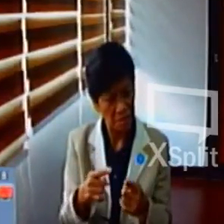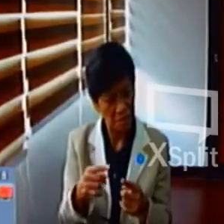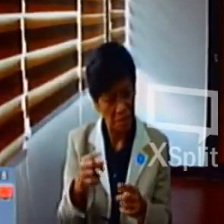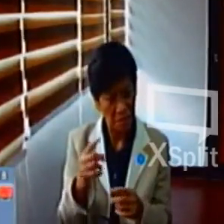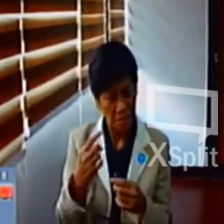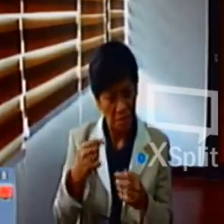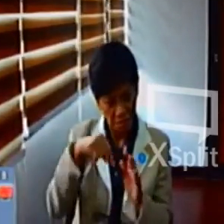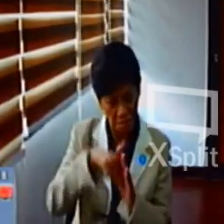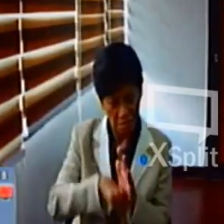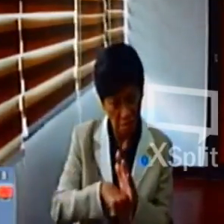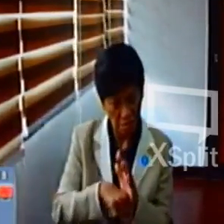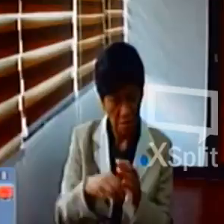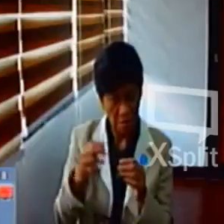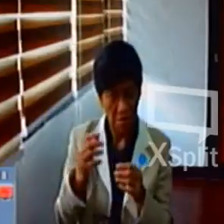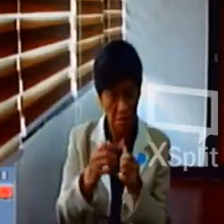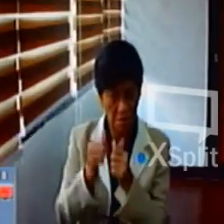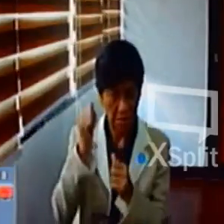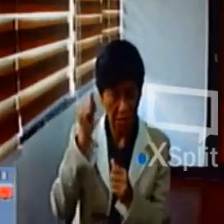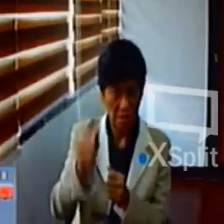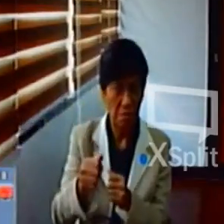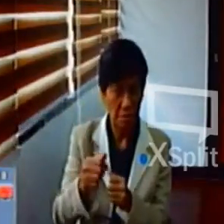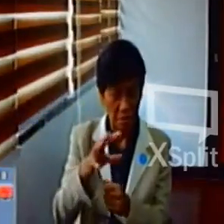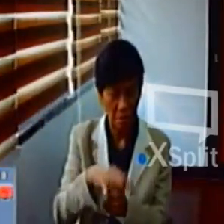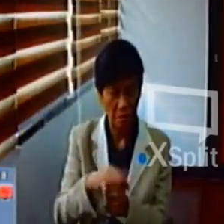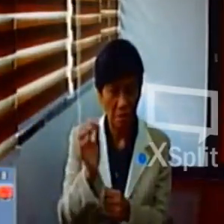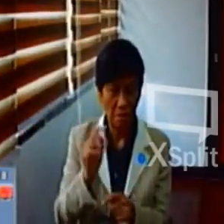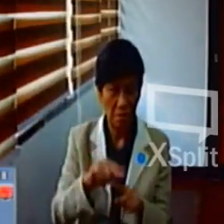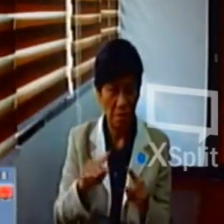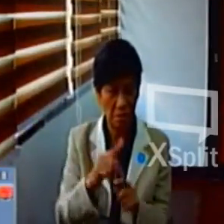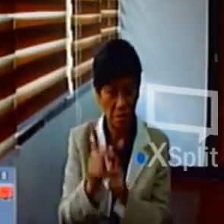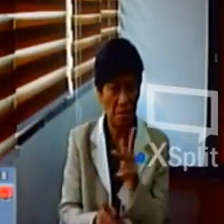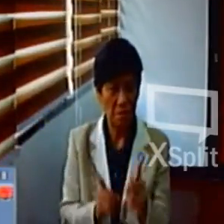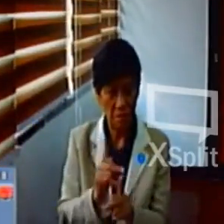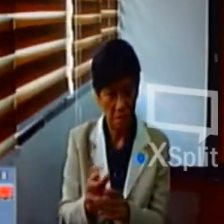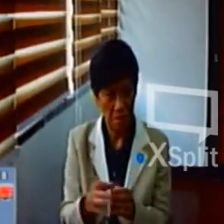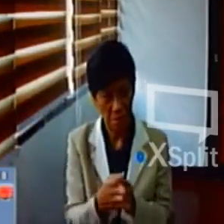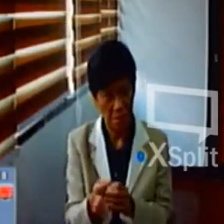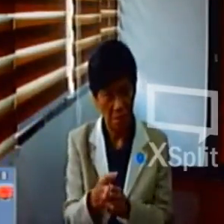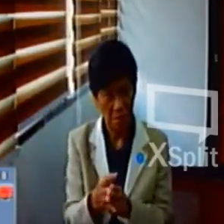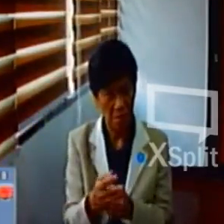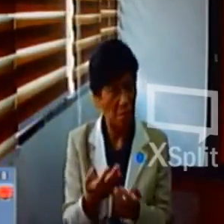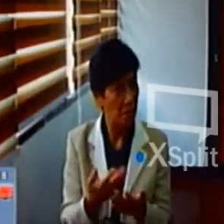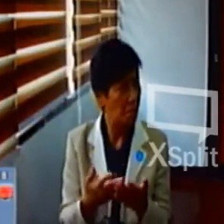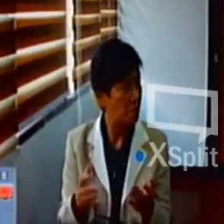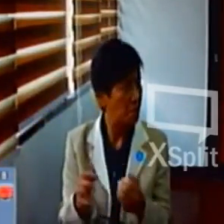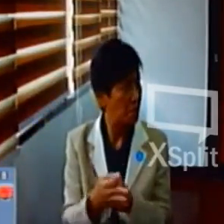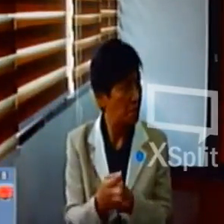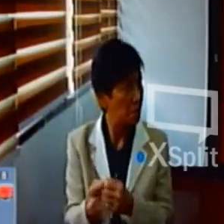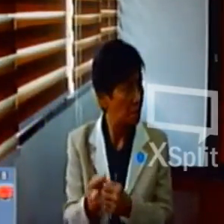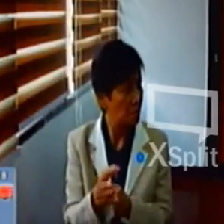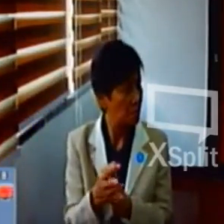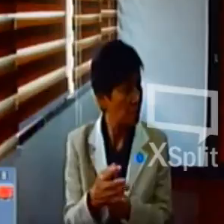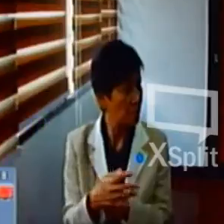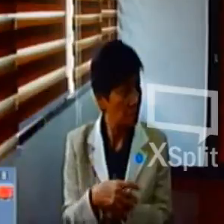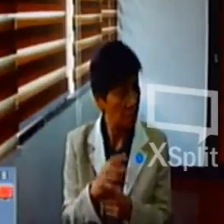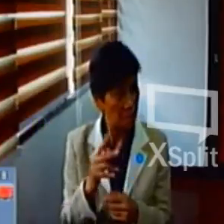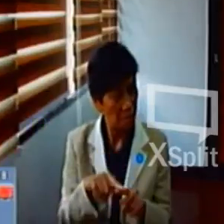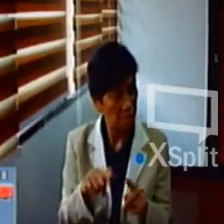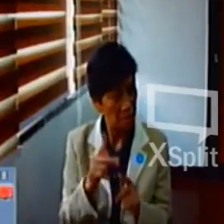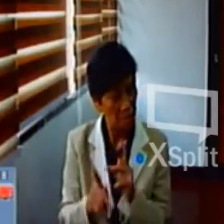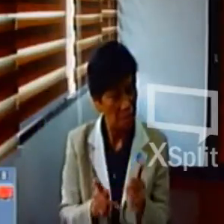new species that have been there all the time. These species are here both because of the